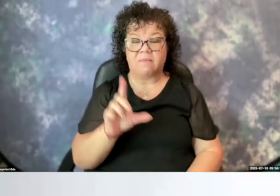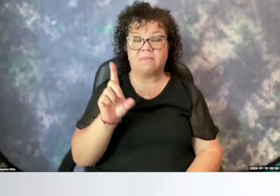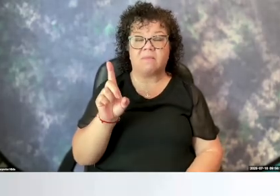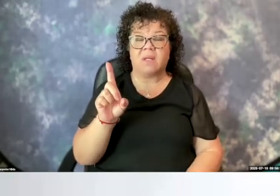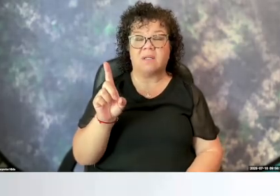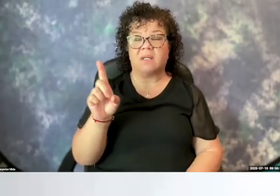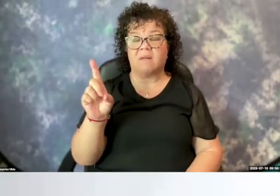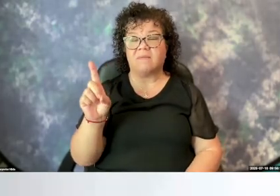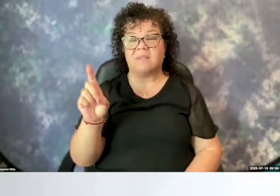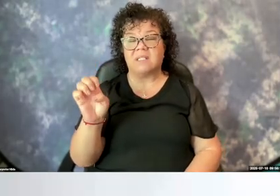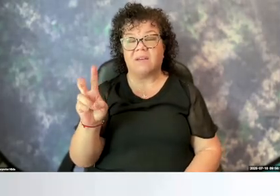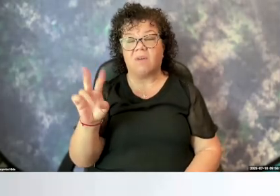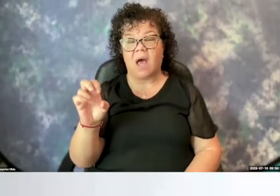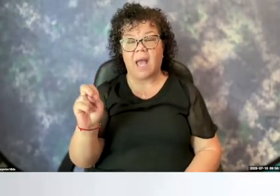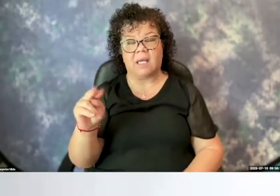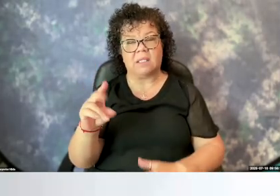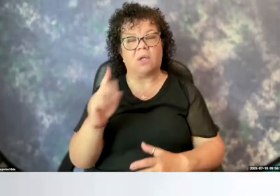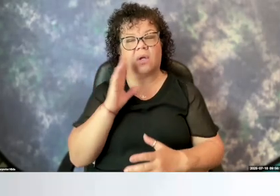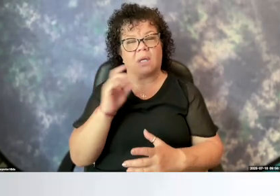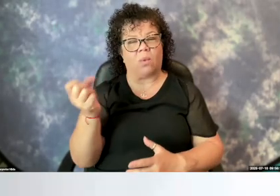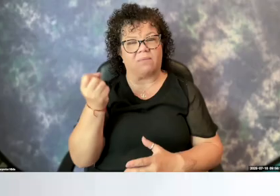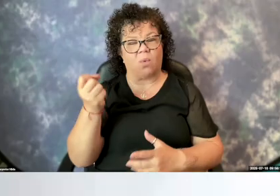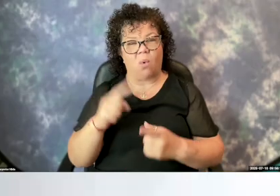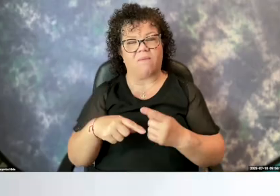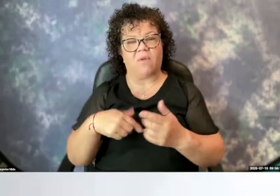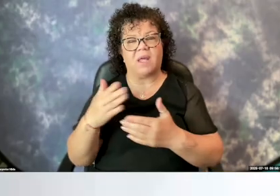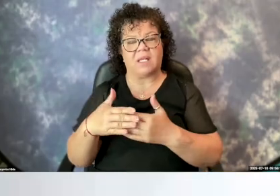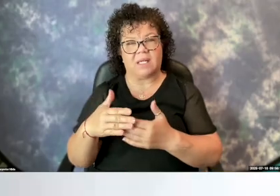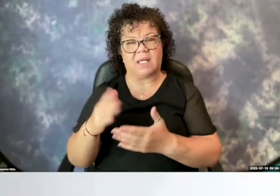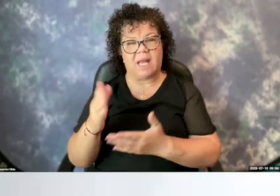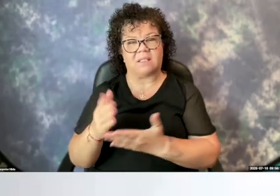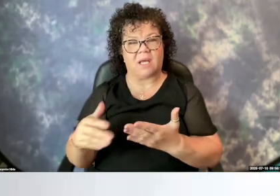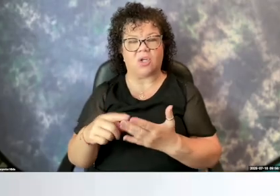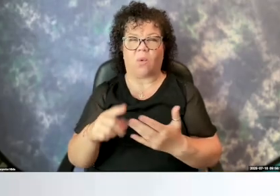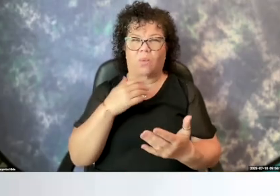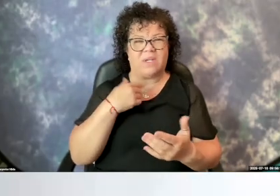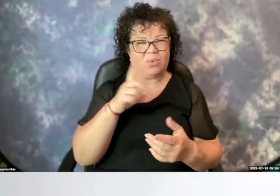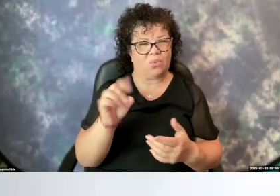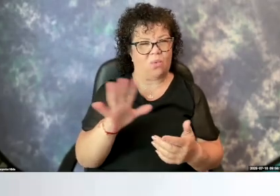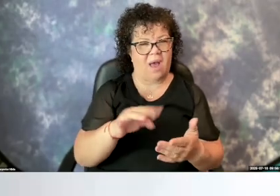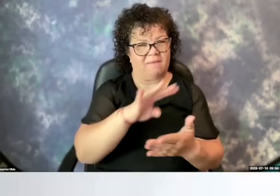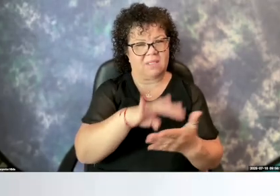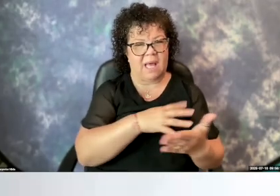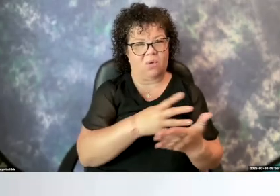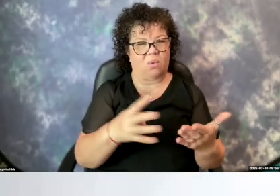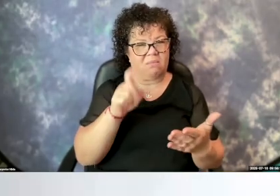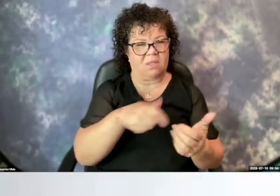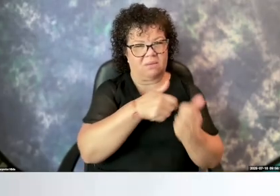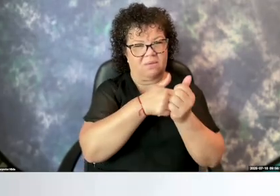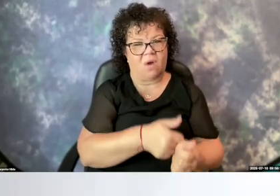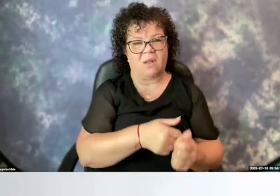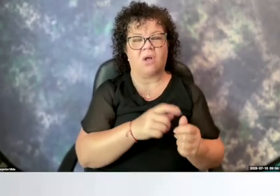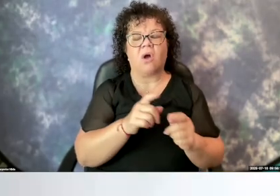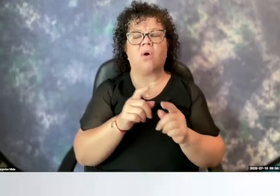Divine, we will get you in the next section. Apologies, but we do have a schedule to stay on, and we will also